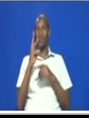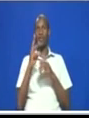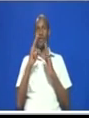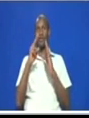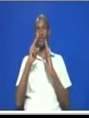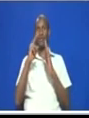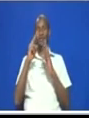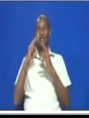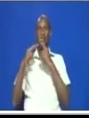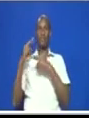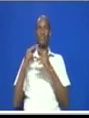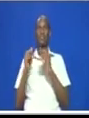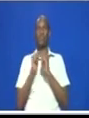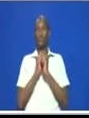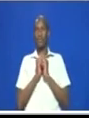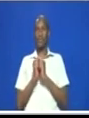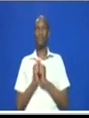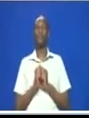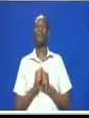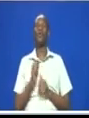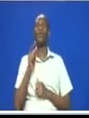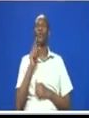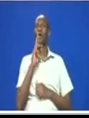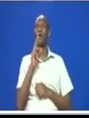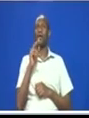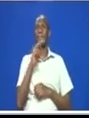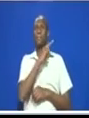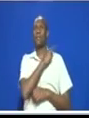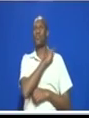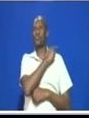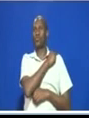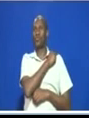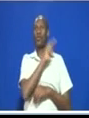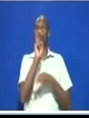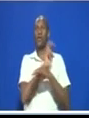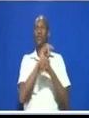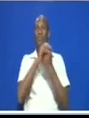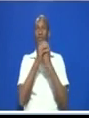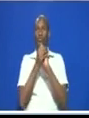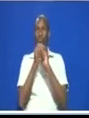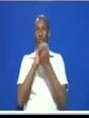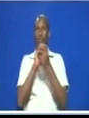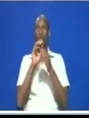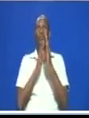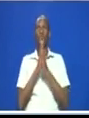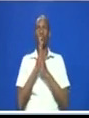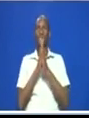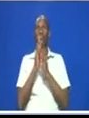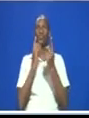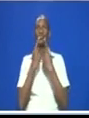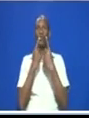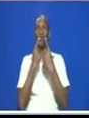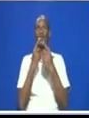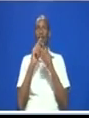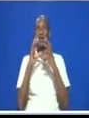it together. You are the patron of the Motivation Talks Club. You